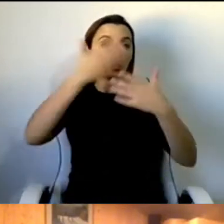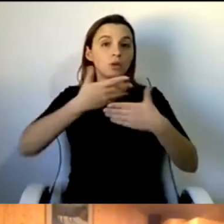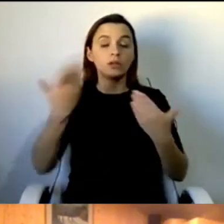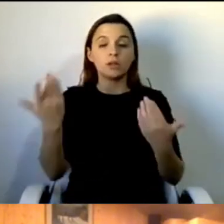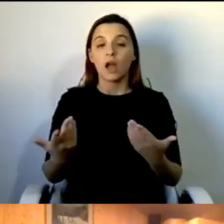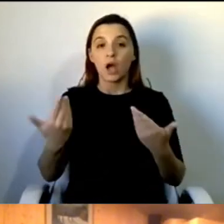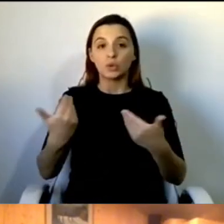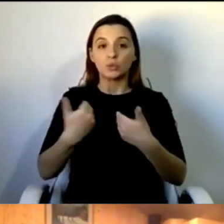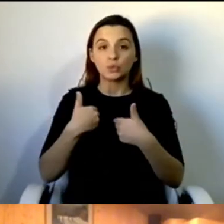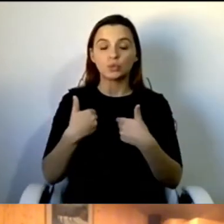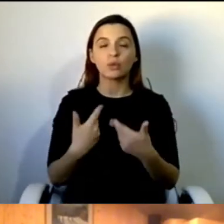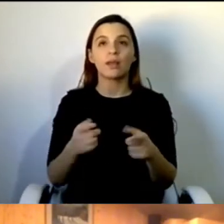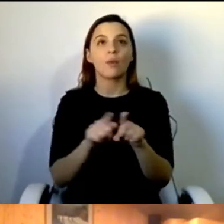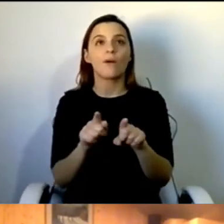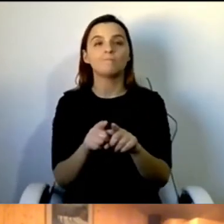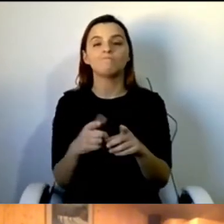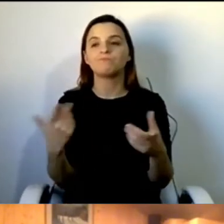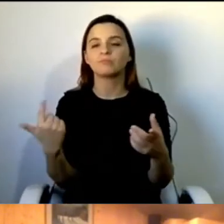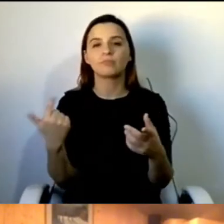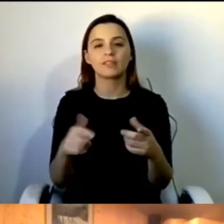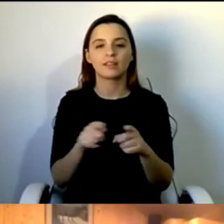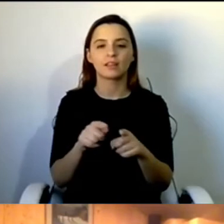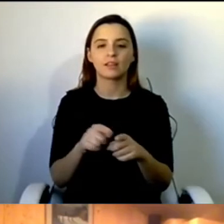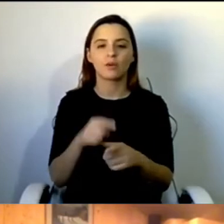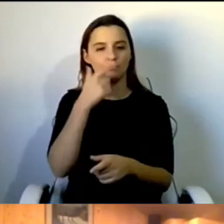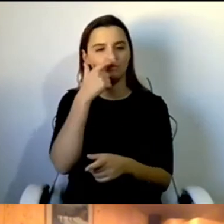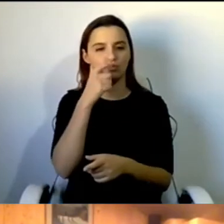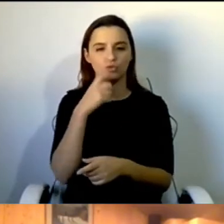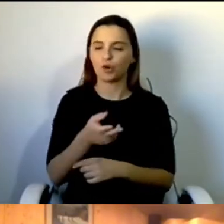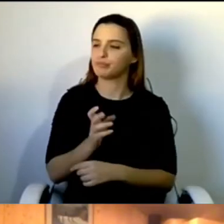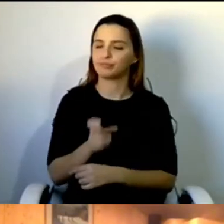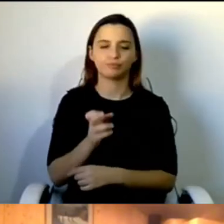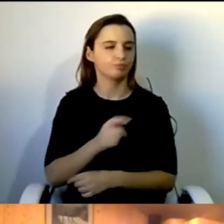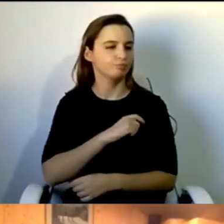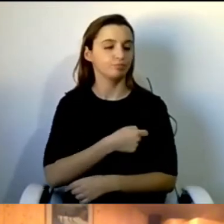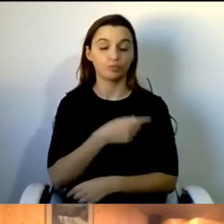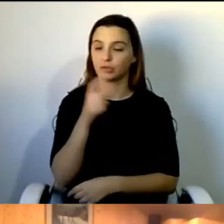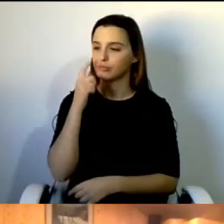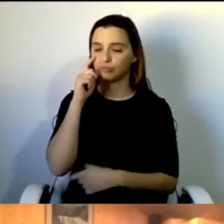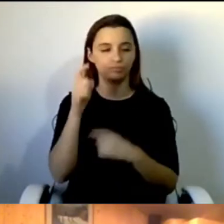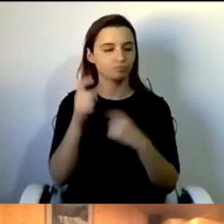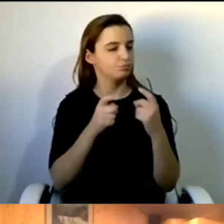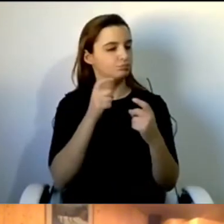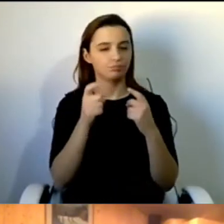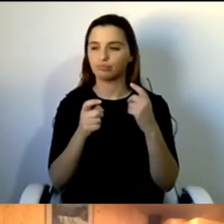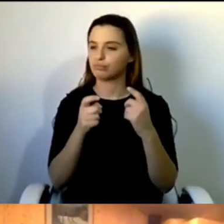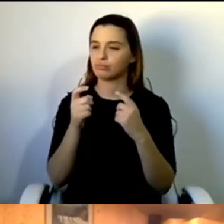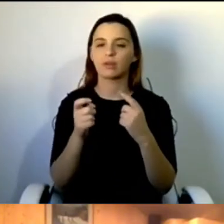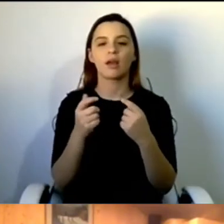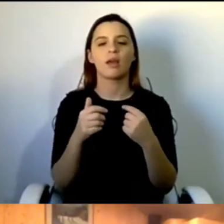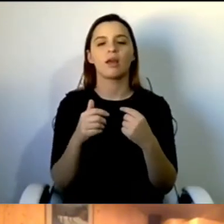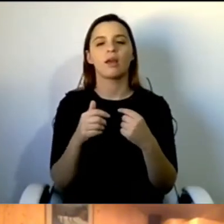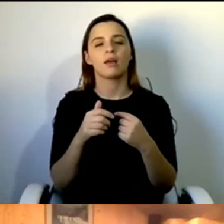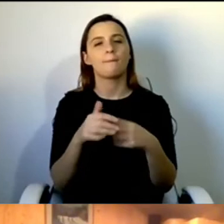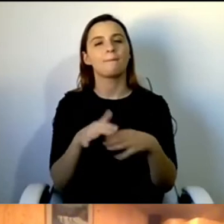who kind of, you know, cruised in cars around the whole city. You had no decide, you could not decide who would